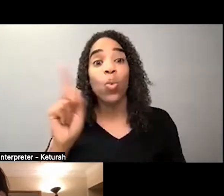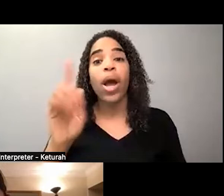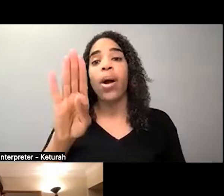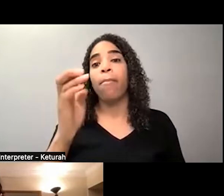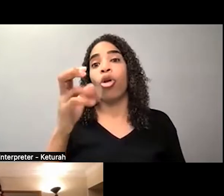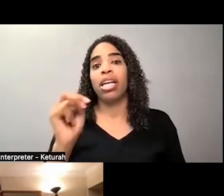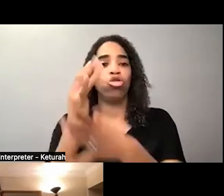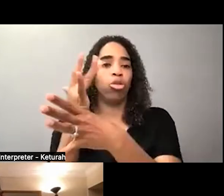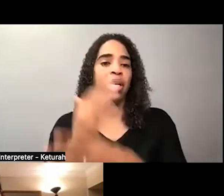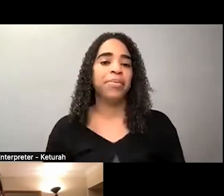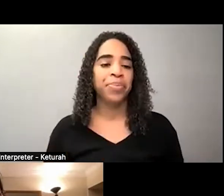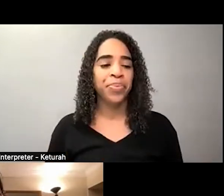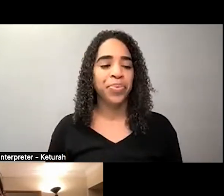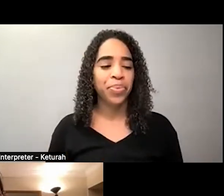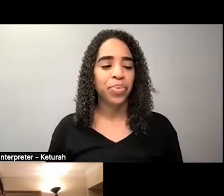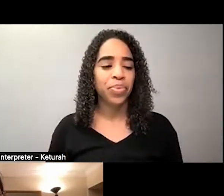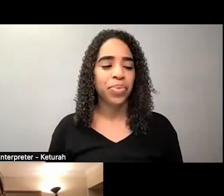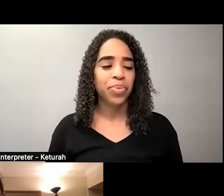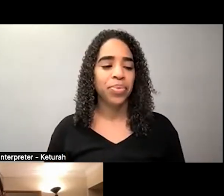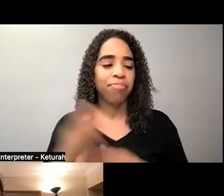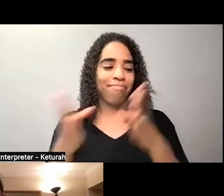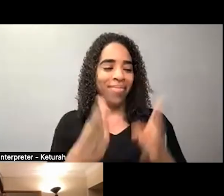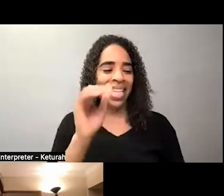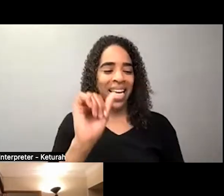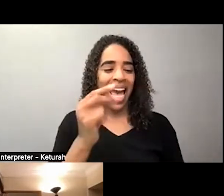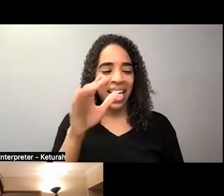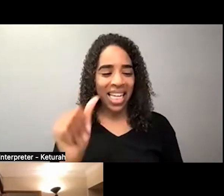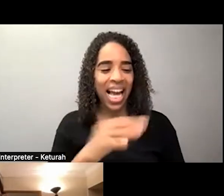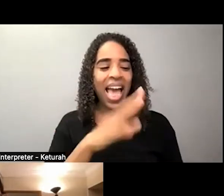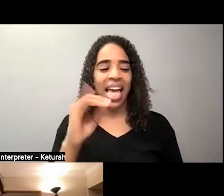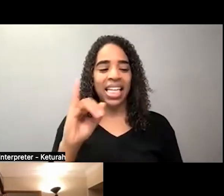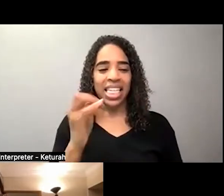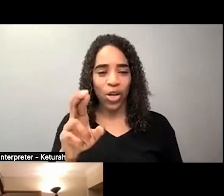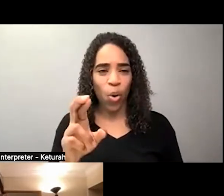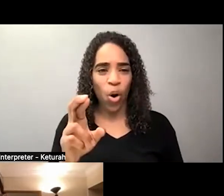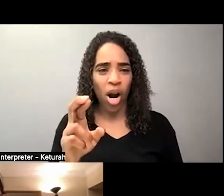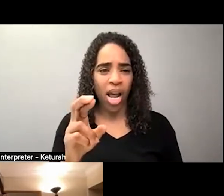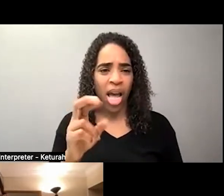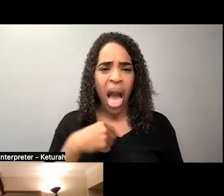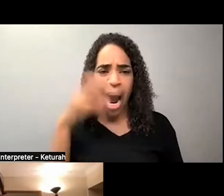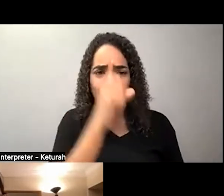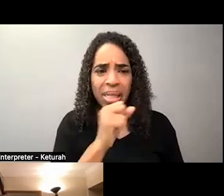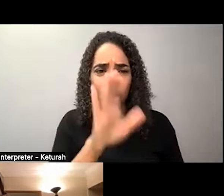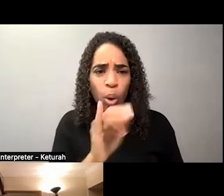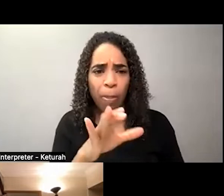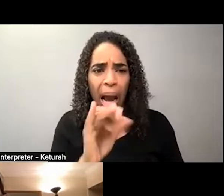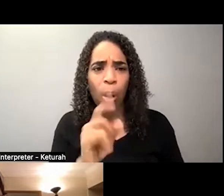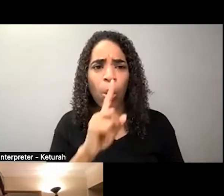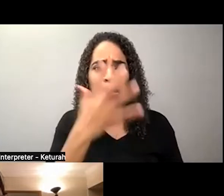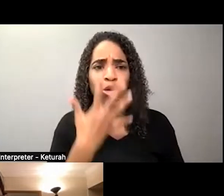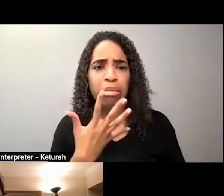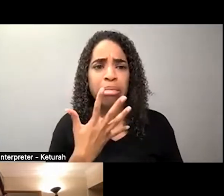now. Agnia and Igor. Igor, I'm missing a bio for you, I hate to say,